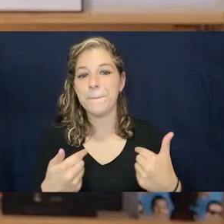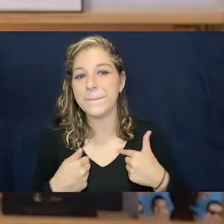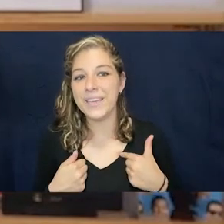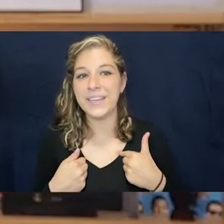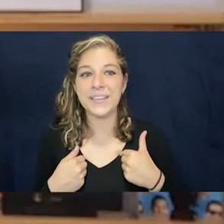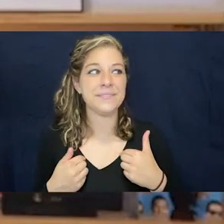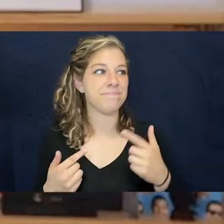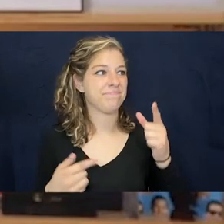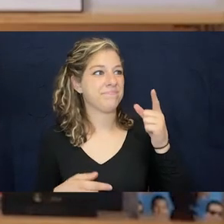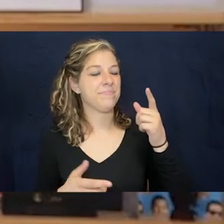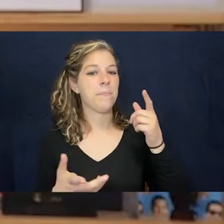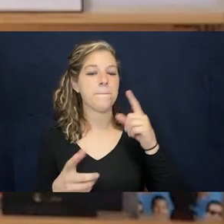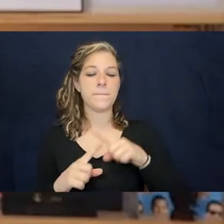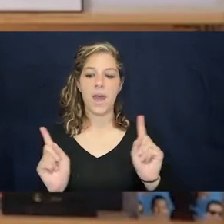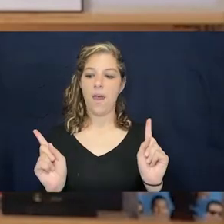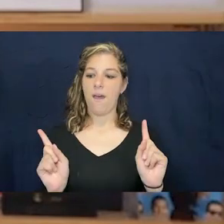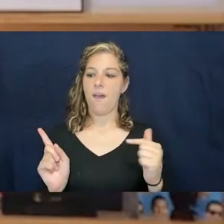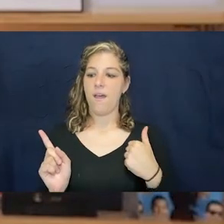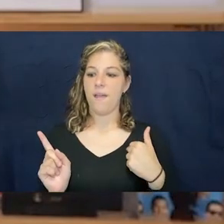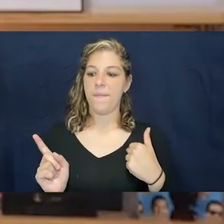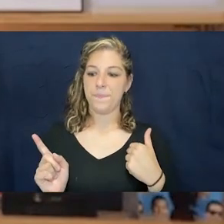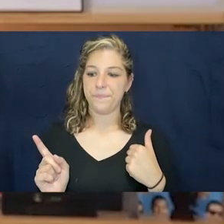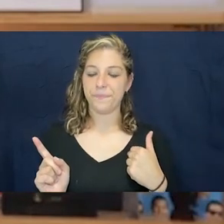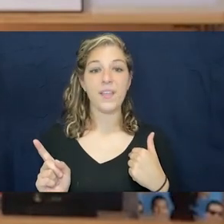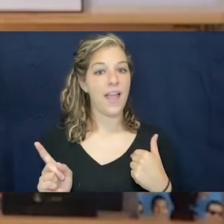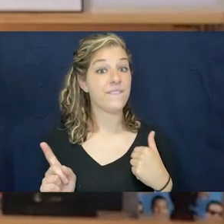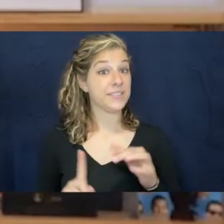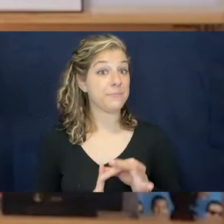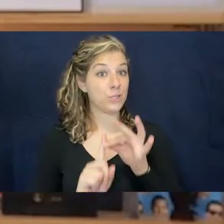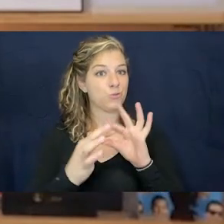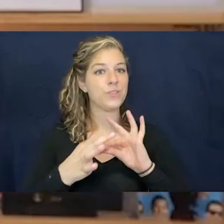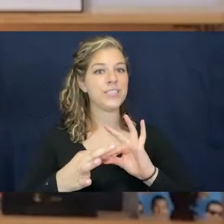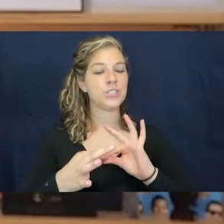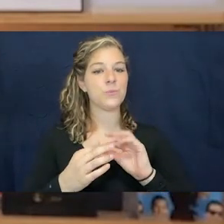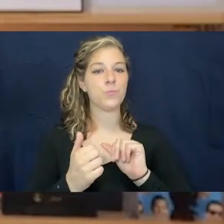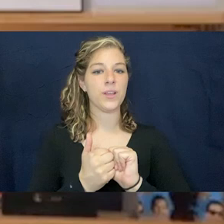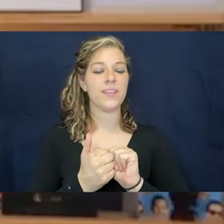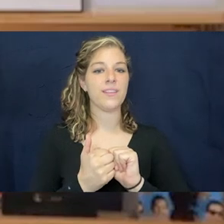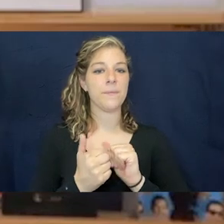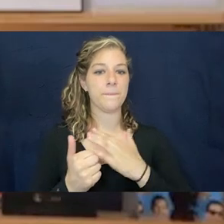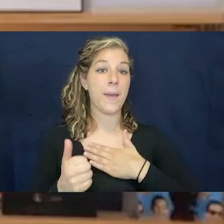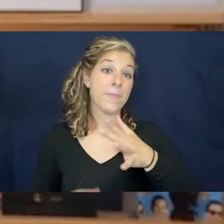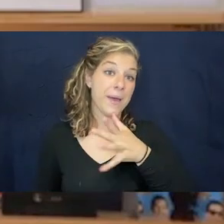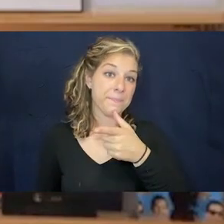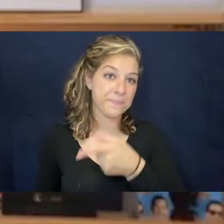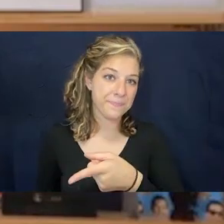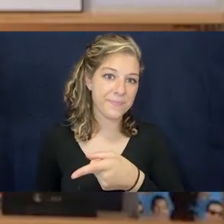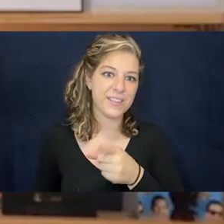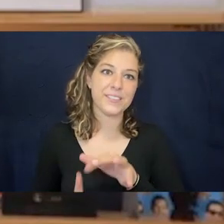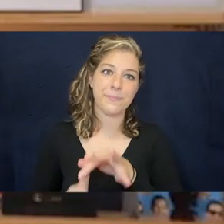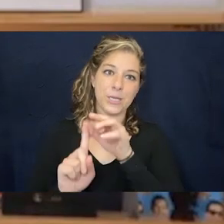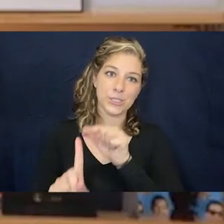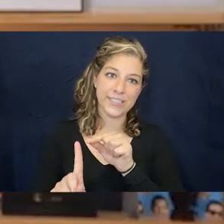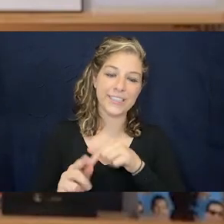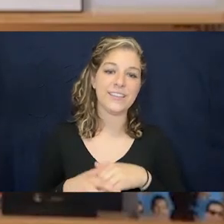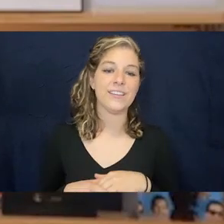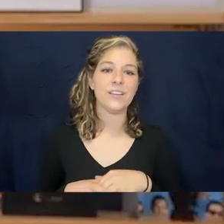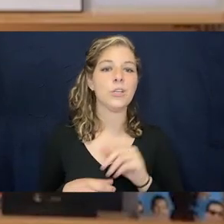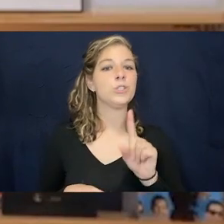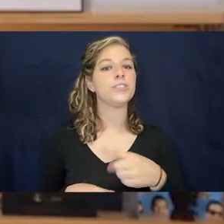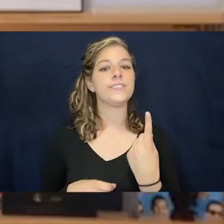biggest superheroes, but I have a very special relationship with my mom,